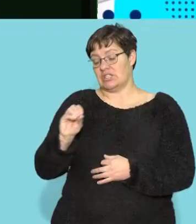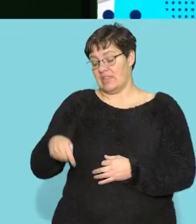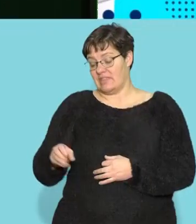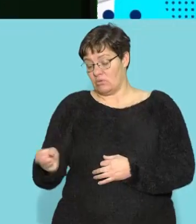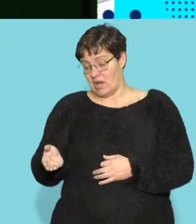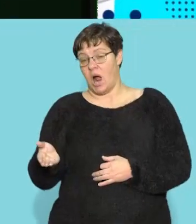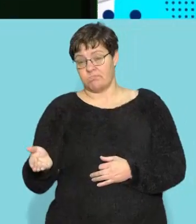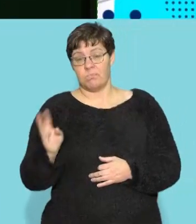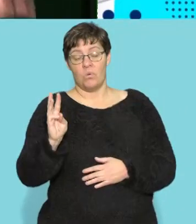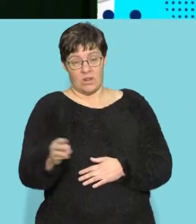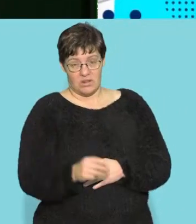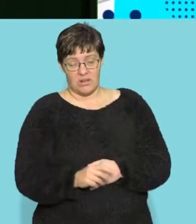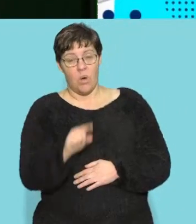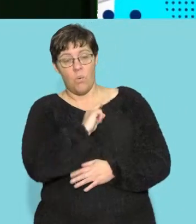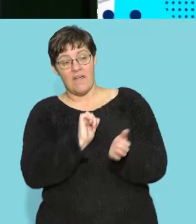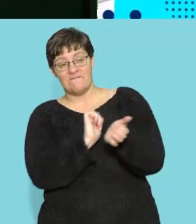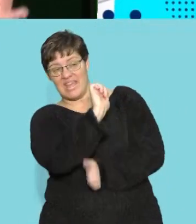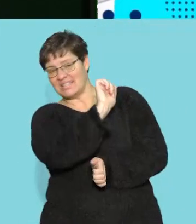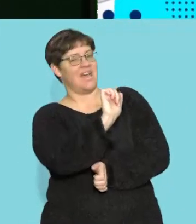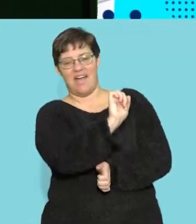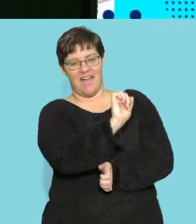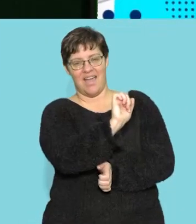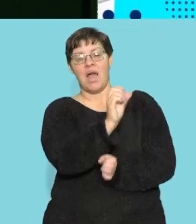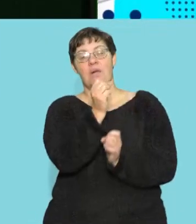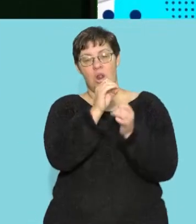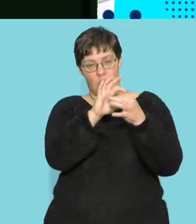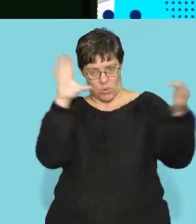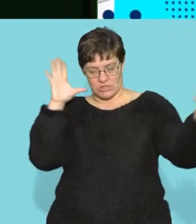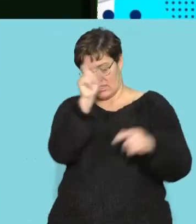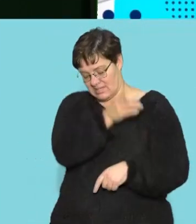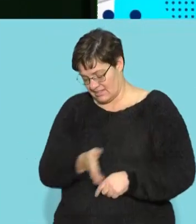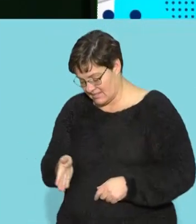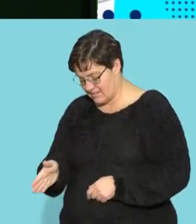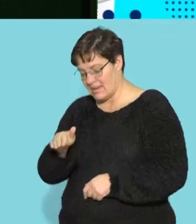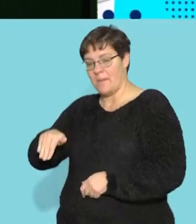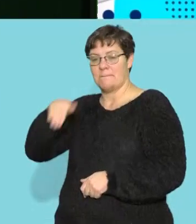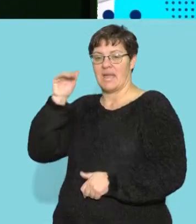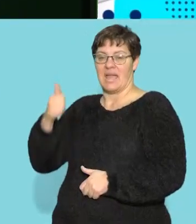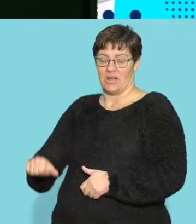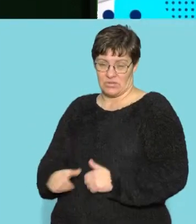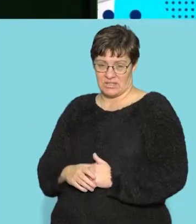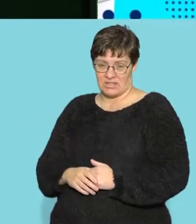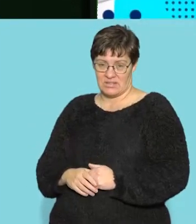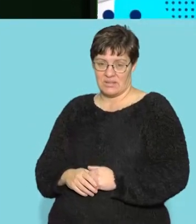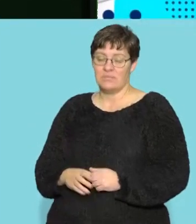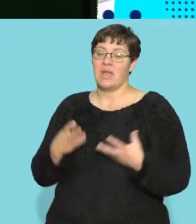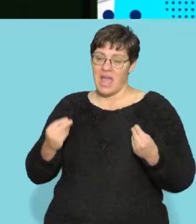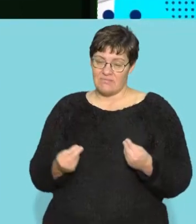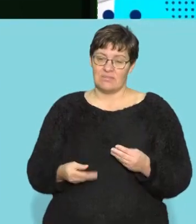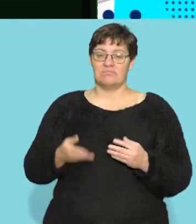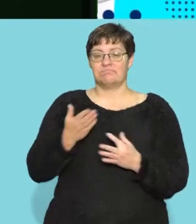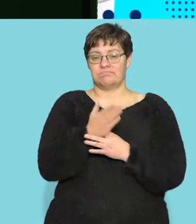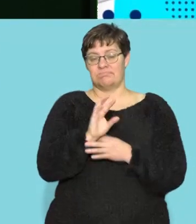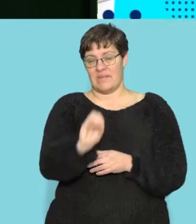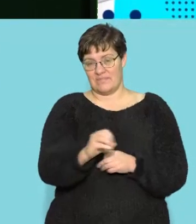30,000 Rand because it will mature and the funds will flow into my bank account and I will have access to